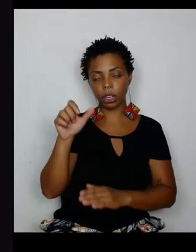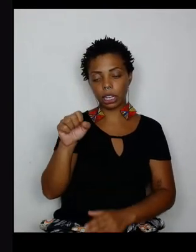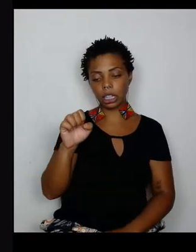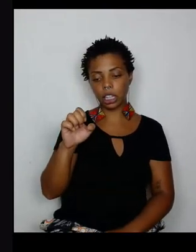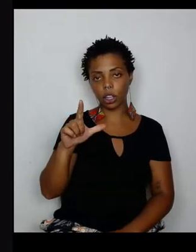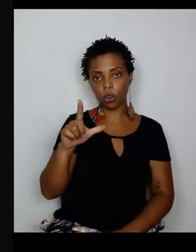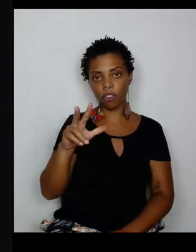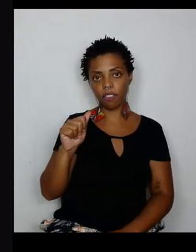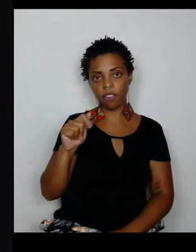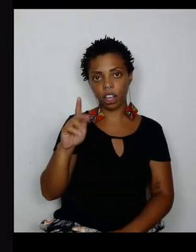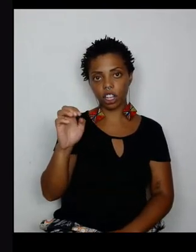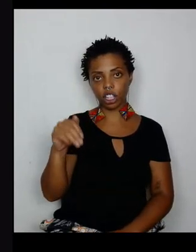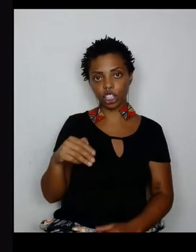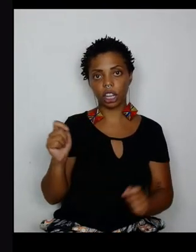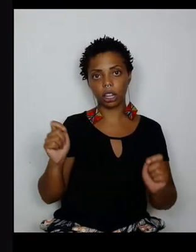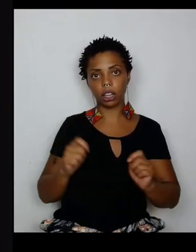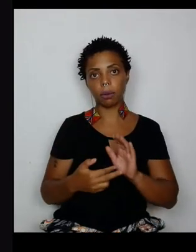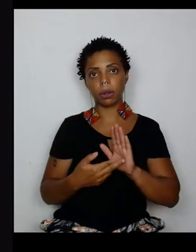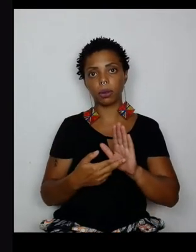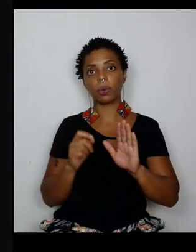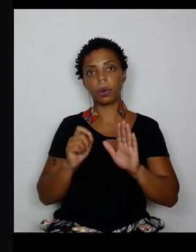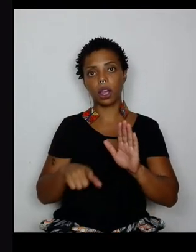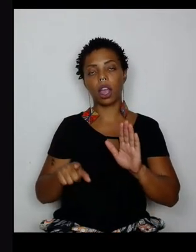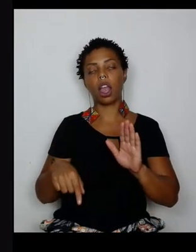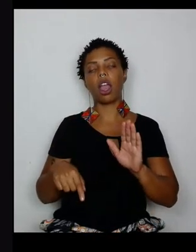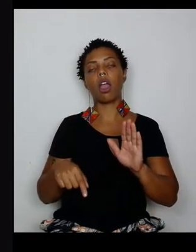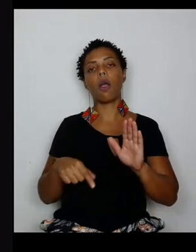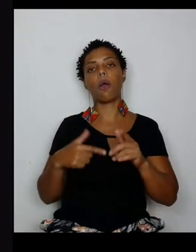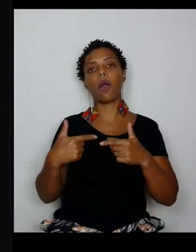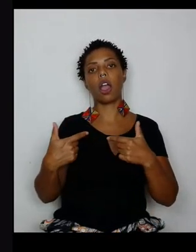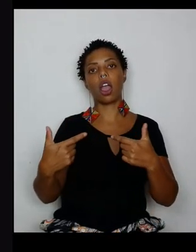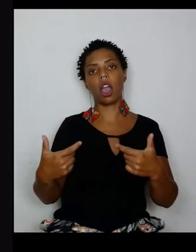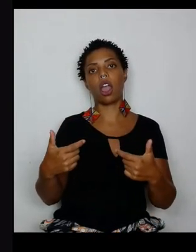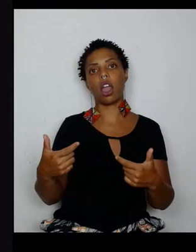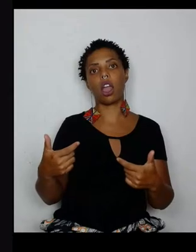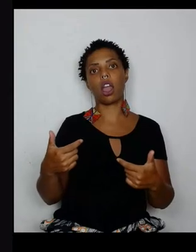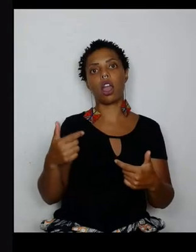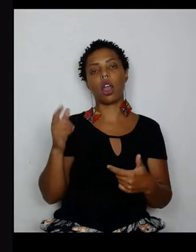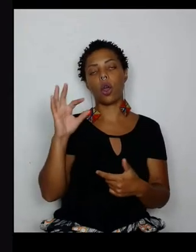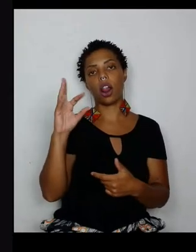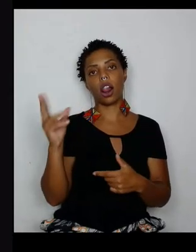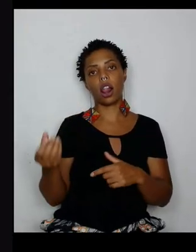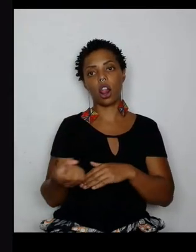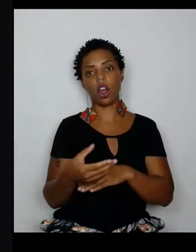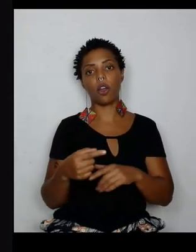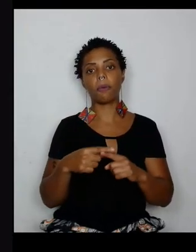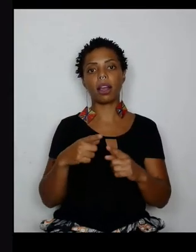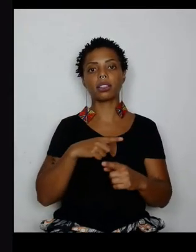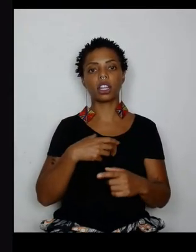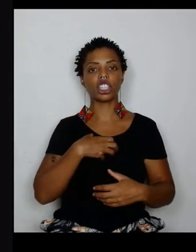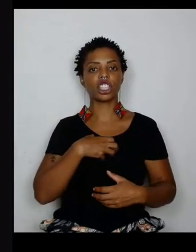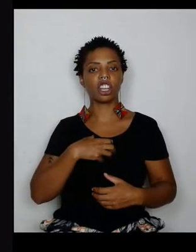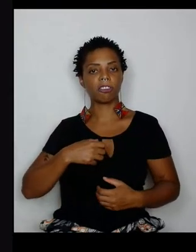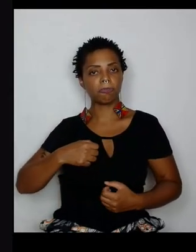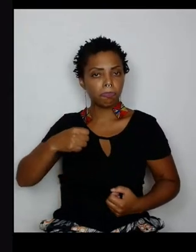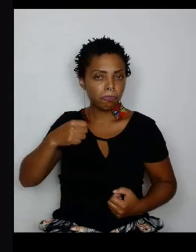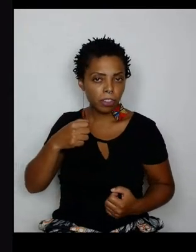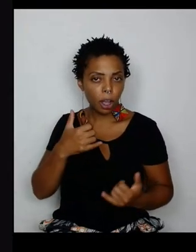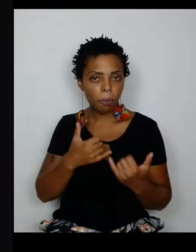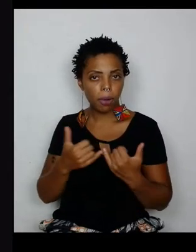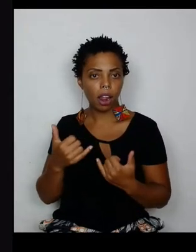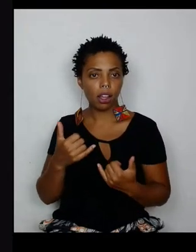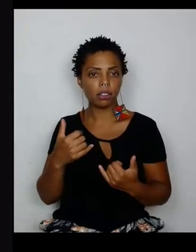warrior and often sported poses derived from academic schemata the noble